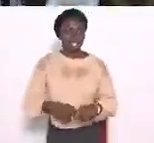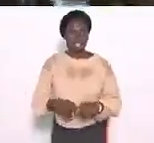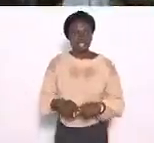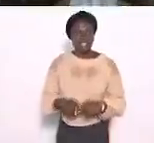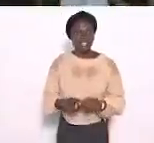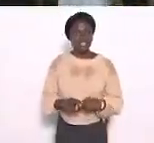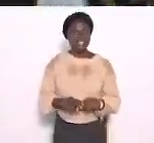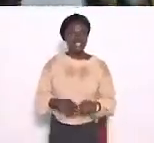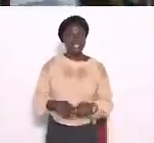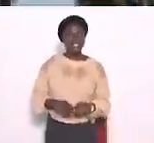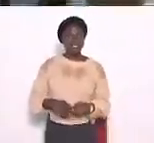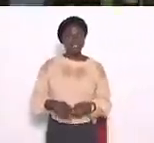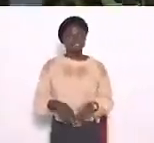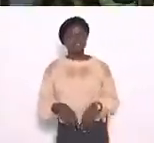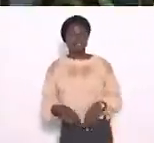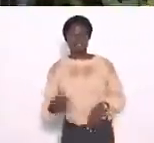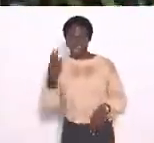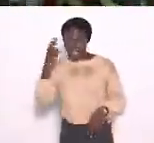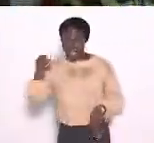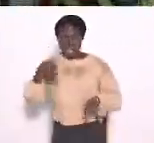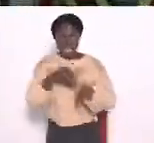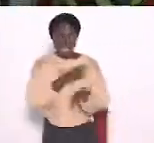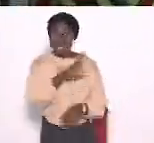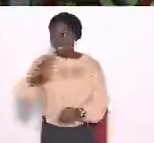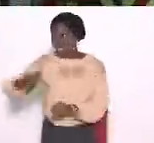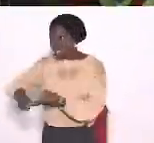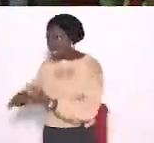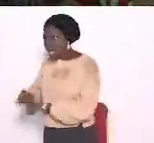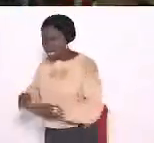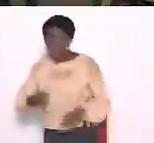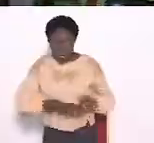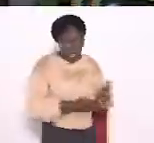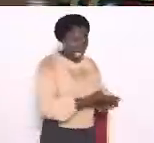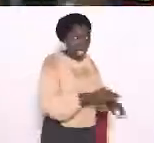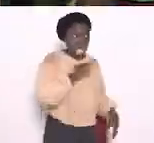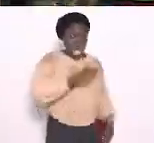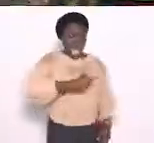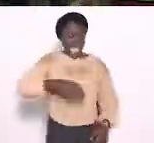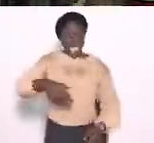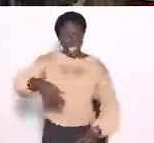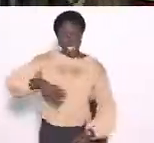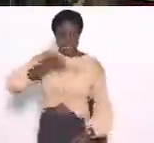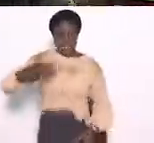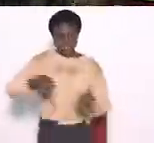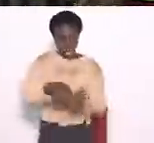feel me to look at your ne j